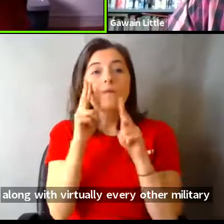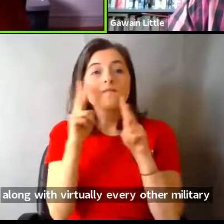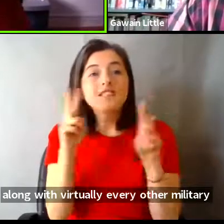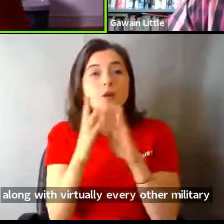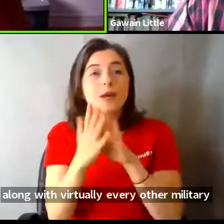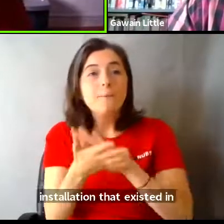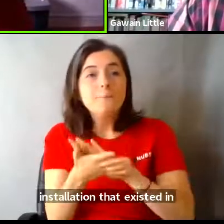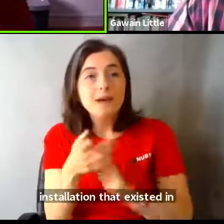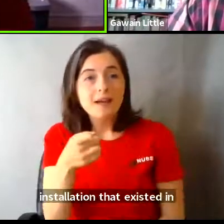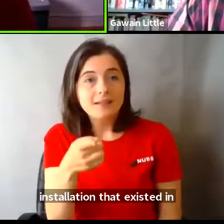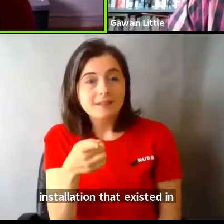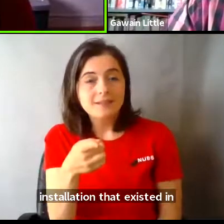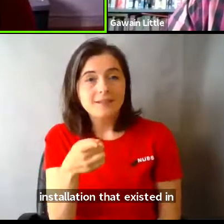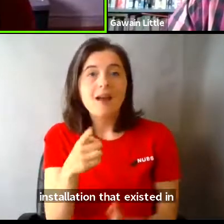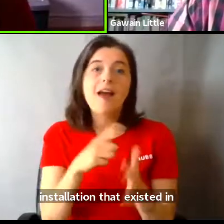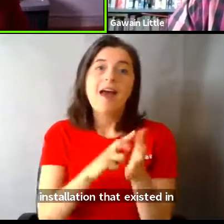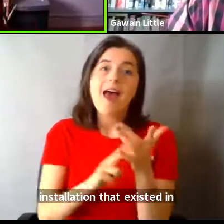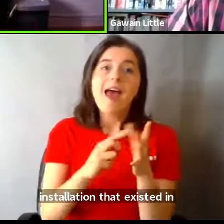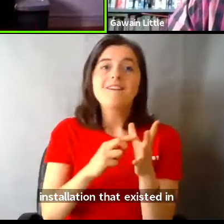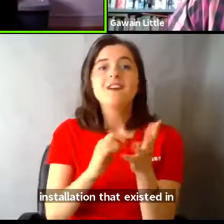also visited the Literacy Museum.